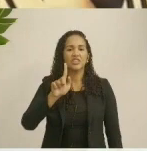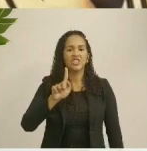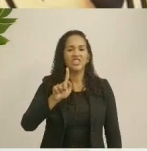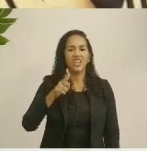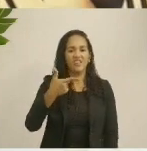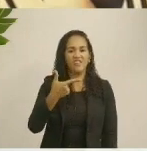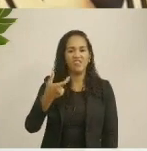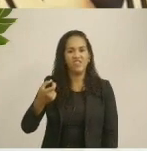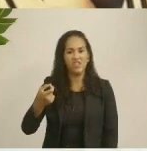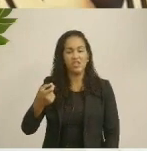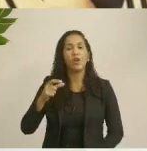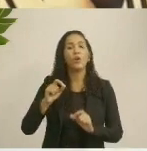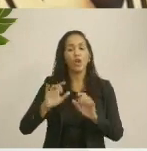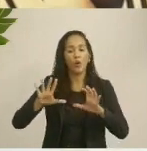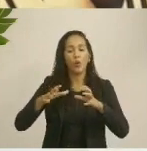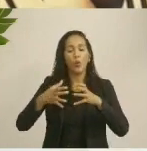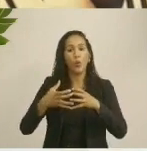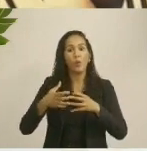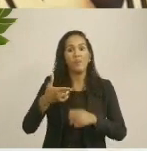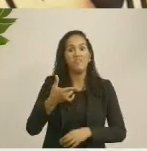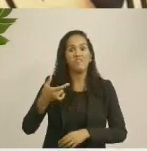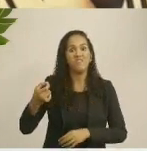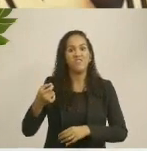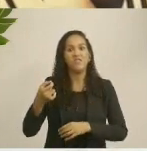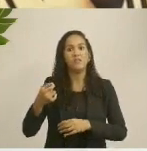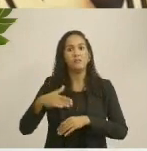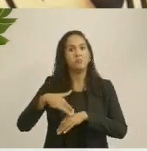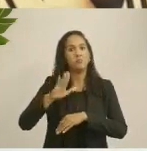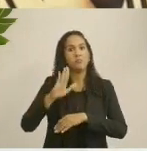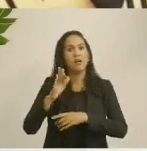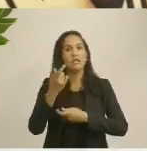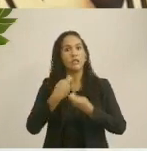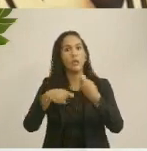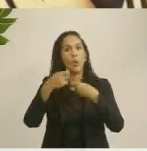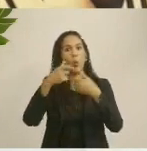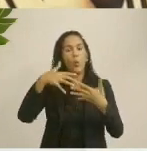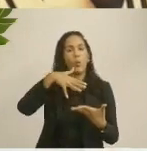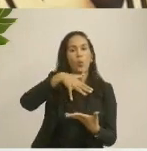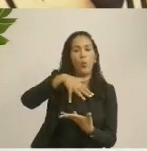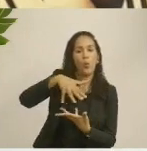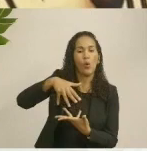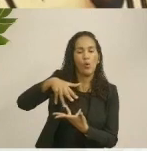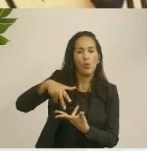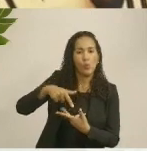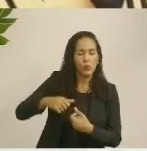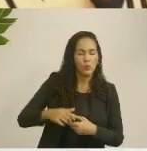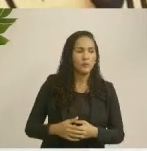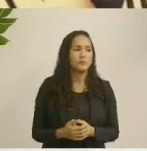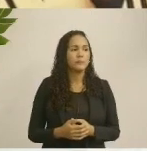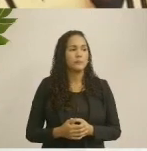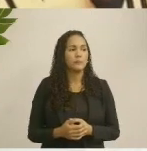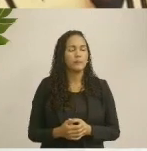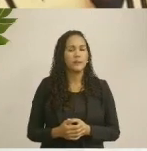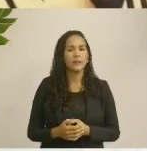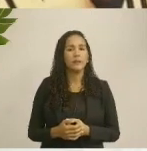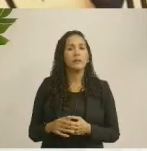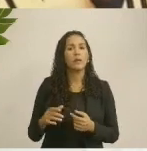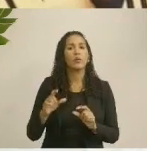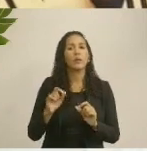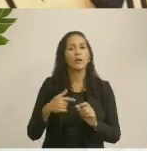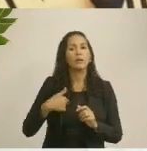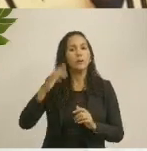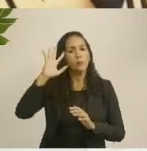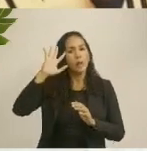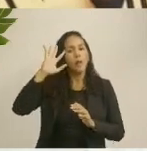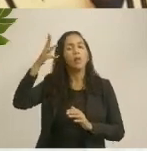world that have the means to take a tremendously important SDG-based decisions, especially around